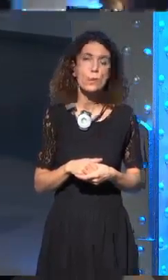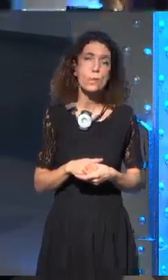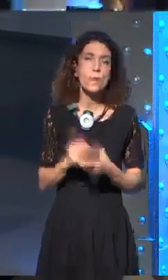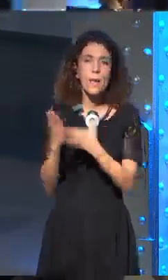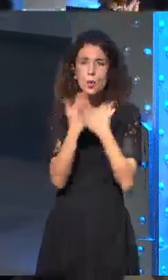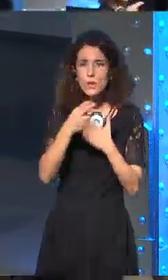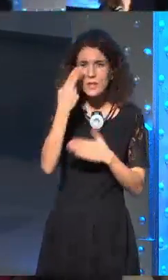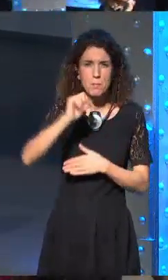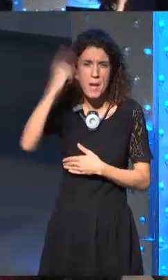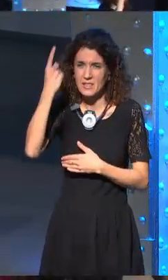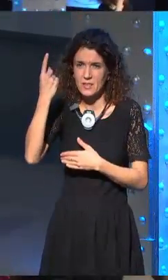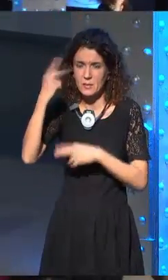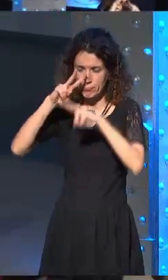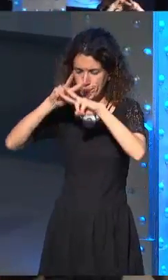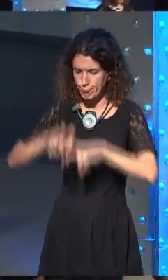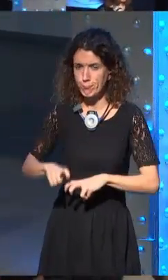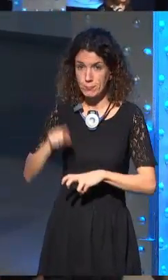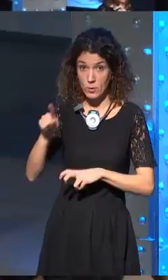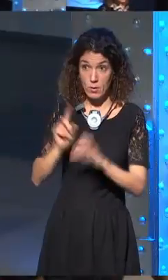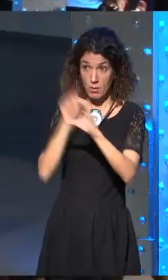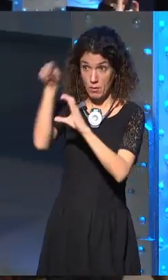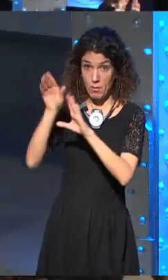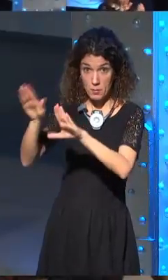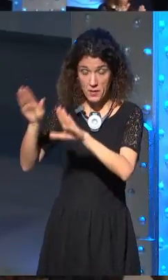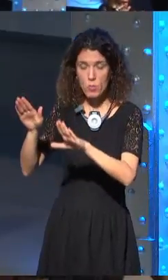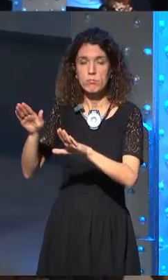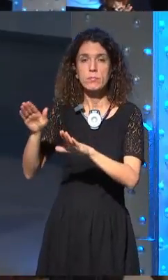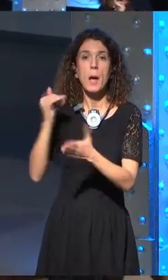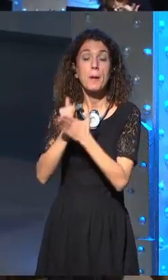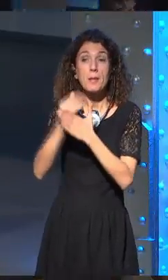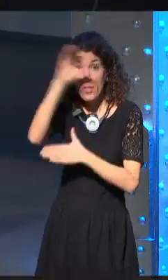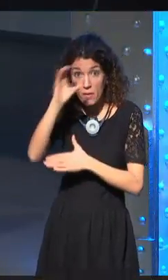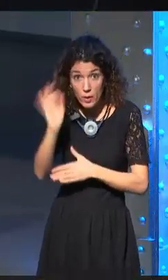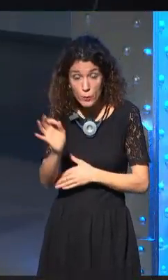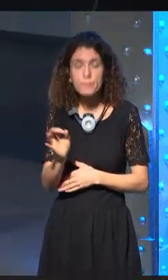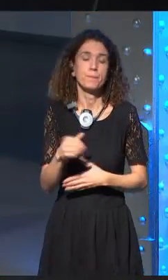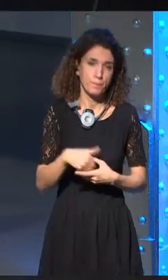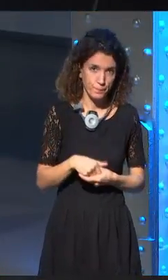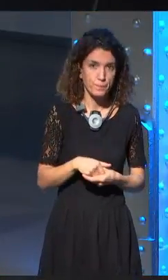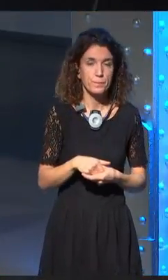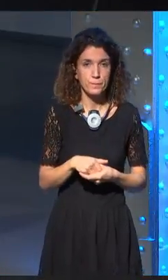Study on this mission. Science experiment.